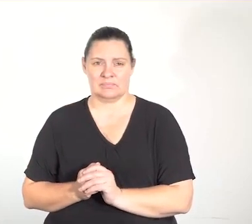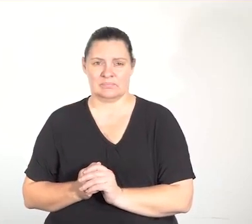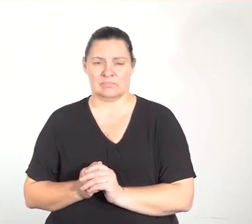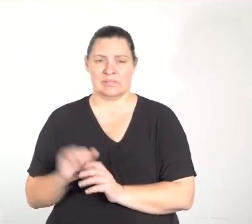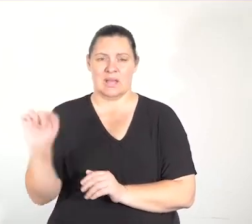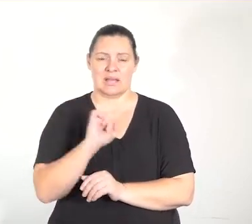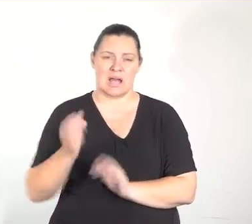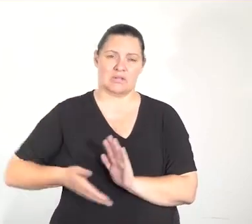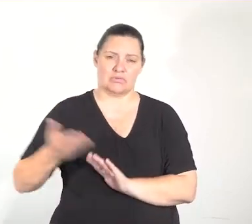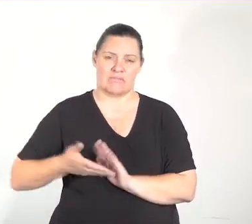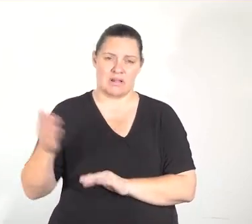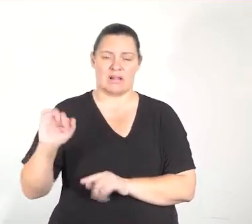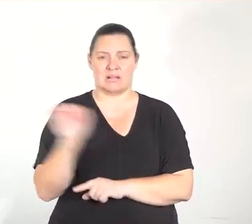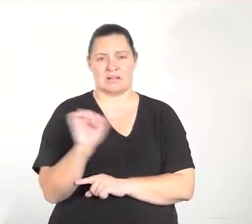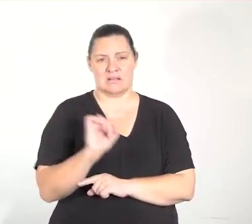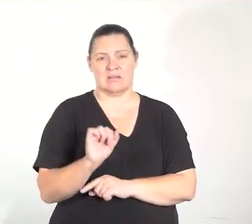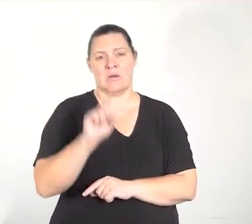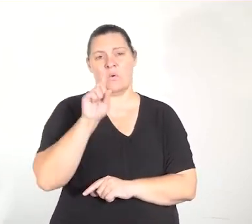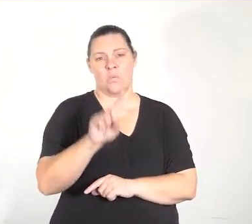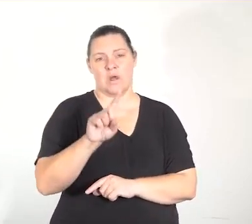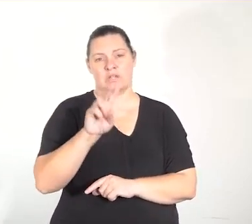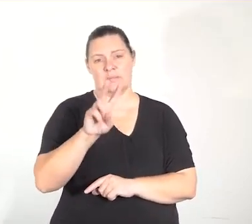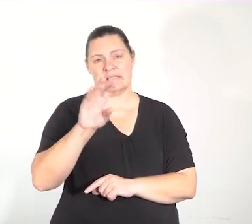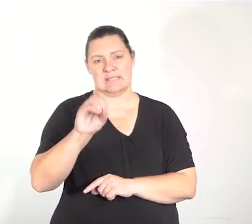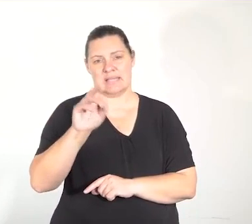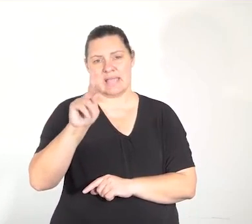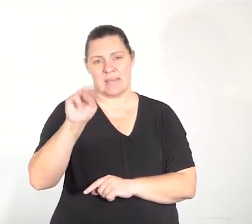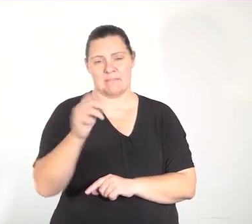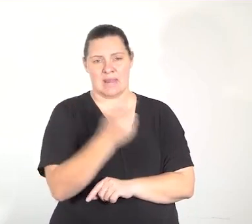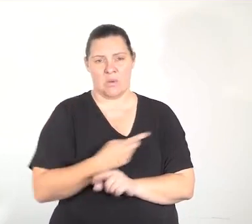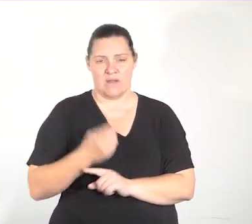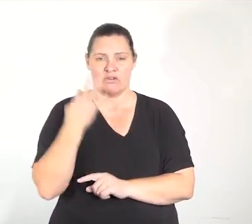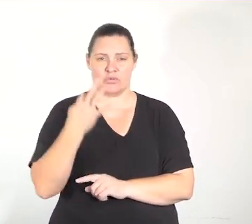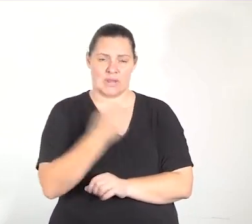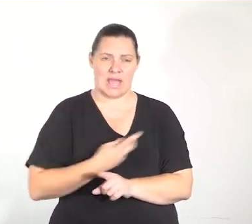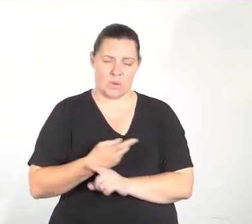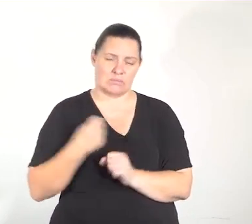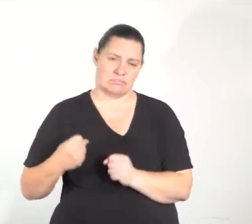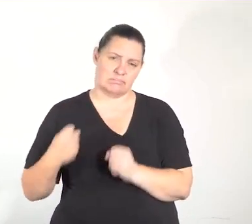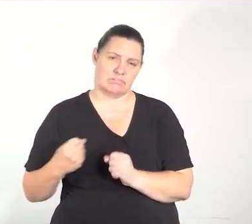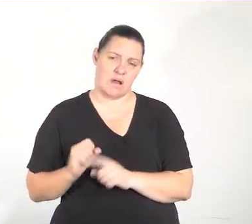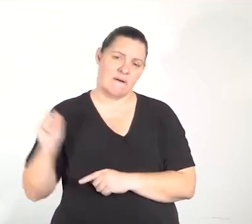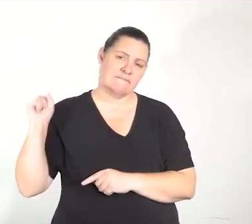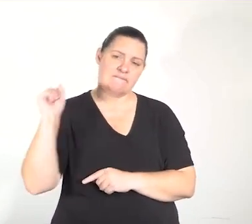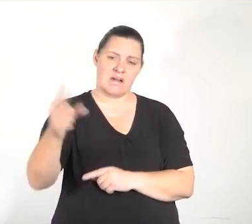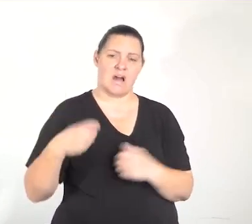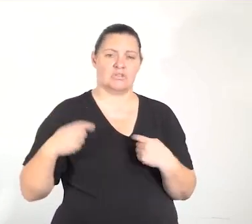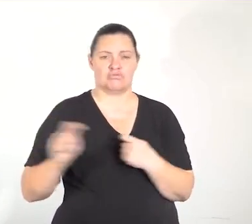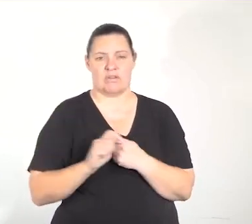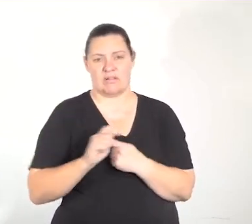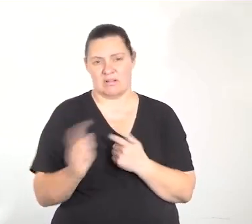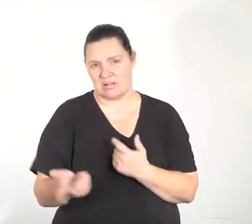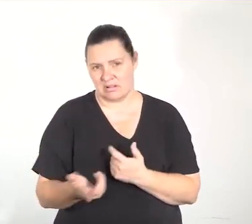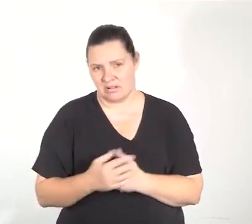So, a car travels at a speed of 120 kilometers per hour for 3 hours. What distance did the car